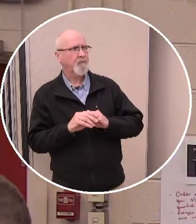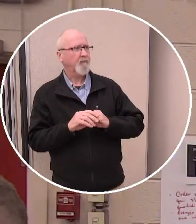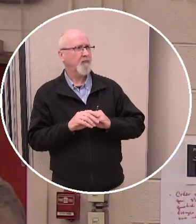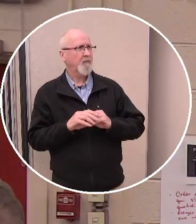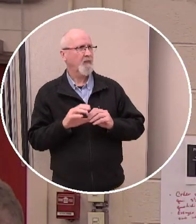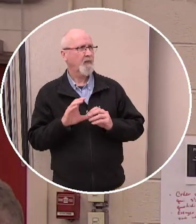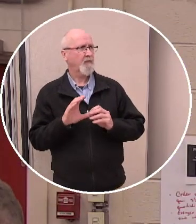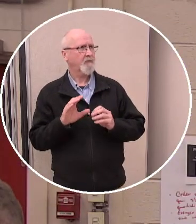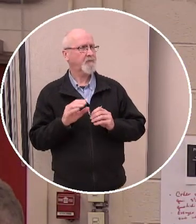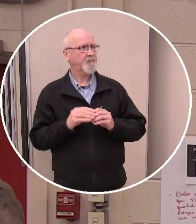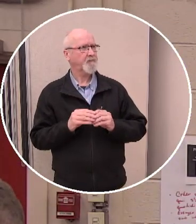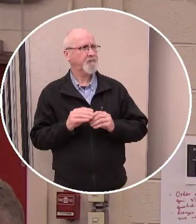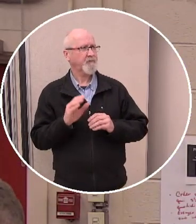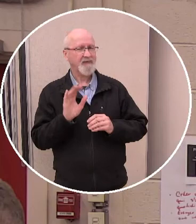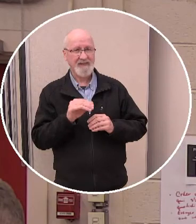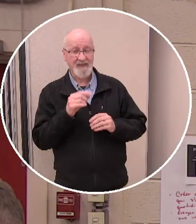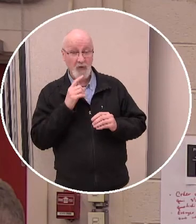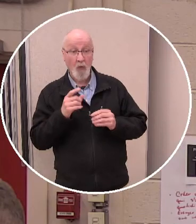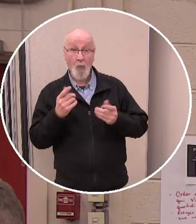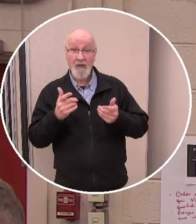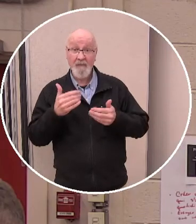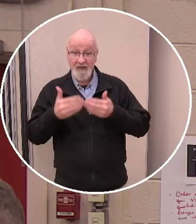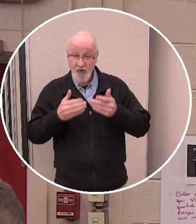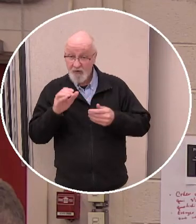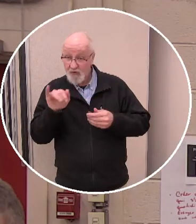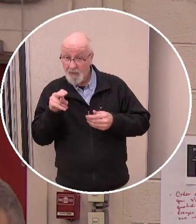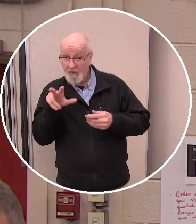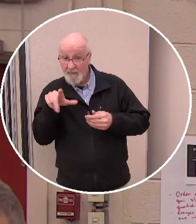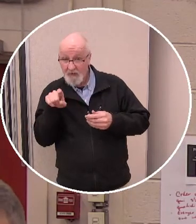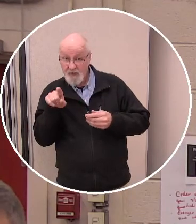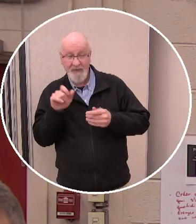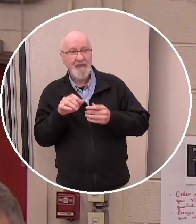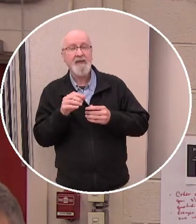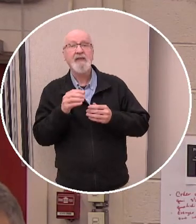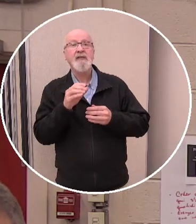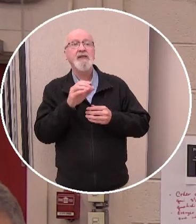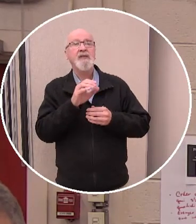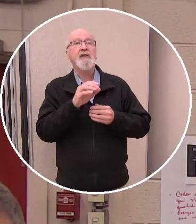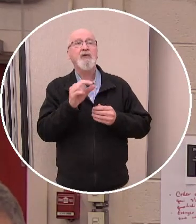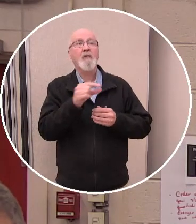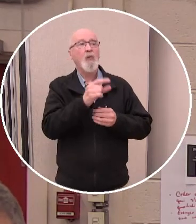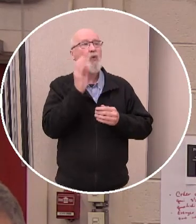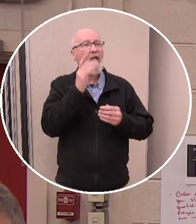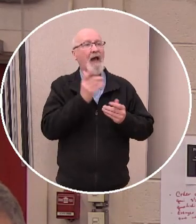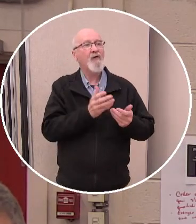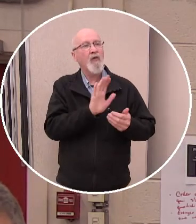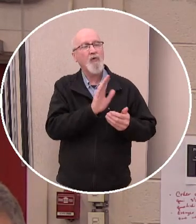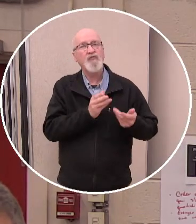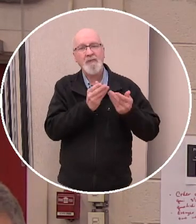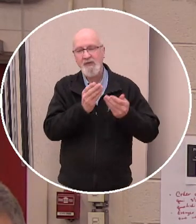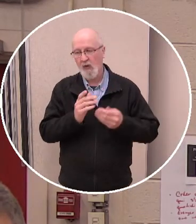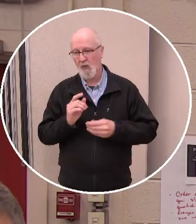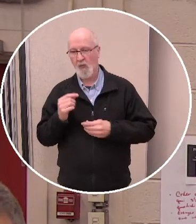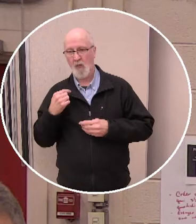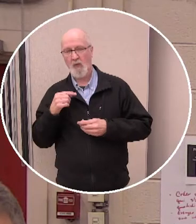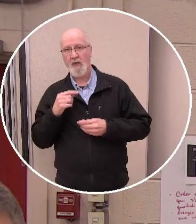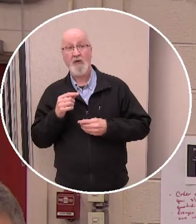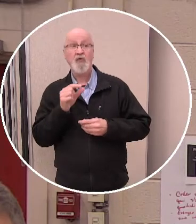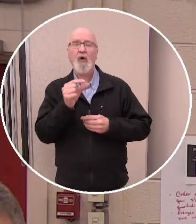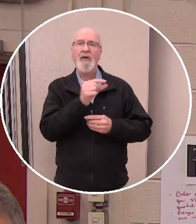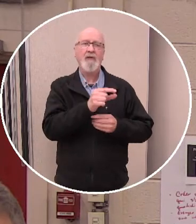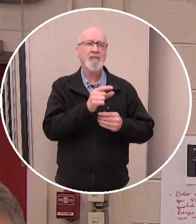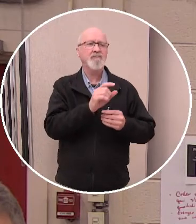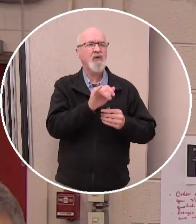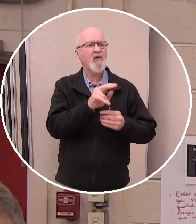understood you saying is at the end of this process in January, government is going to come back with its recommendation. The district is going to have, or government's going to come back